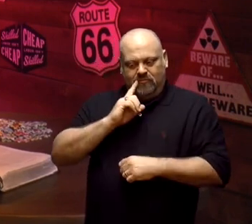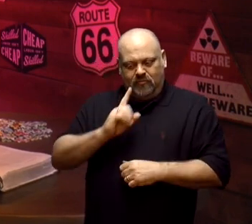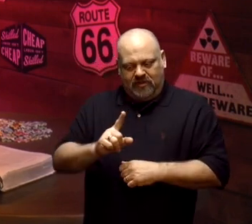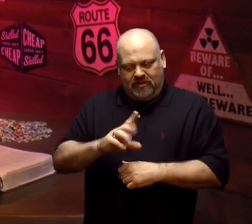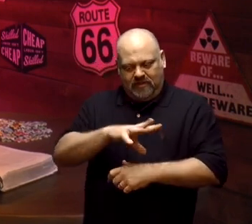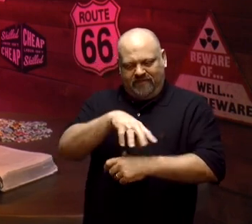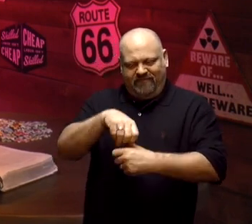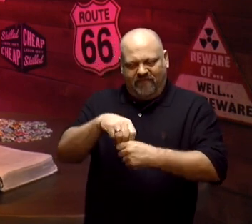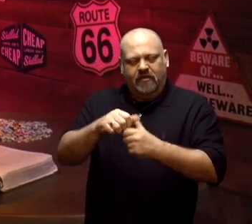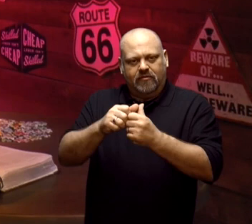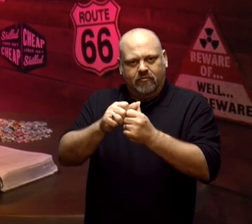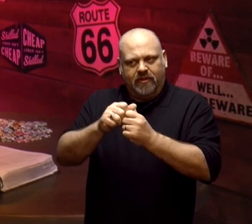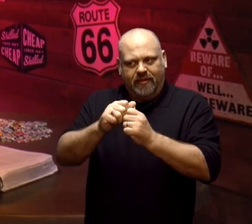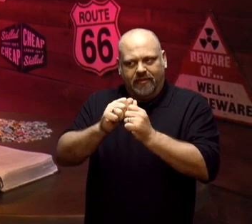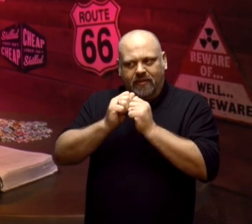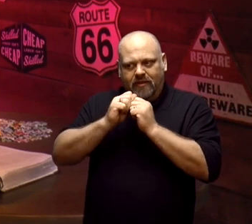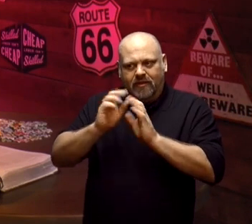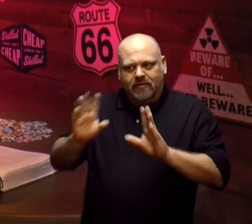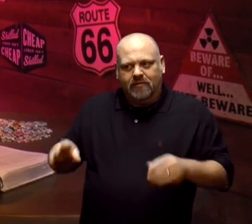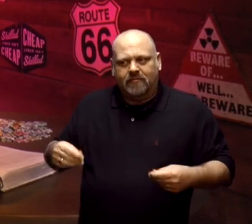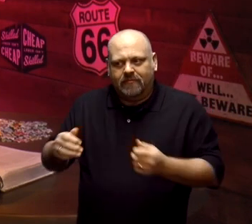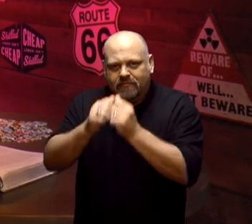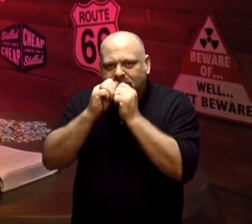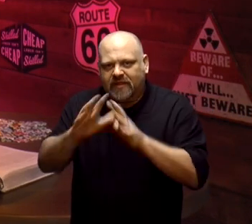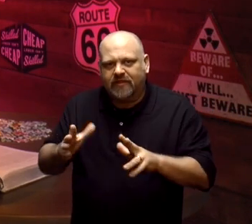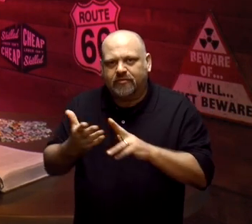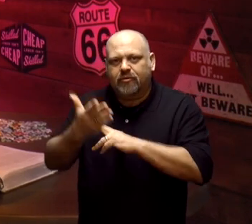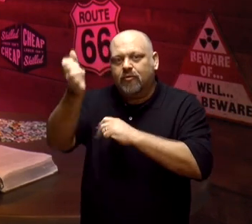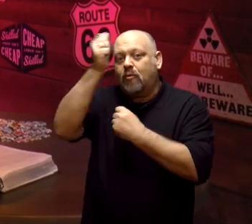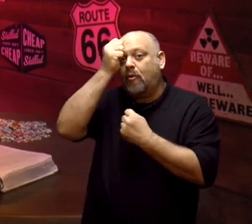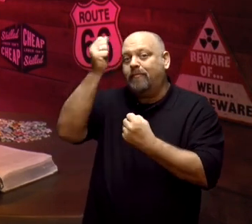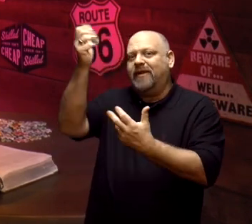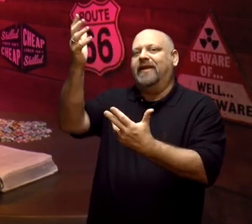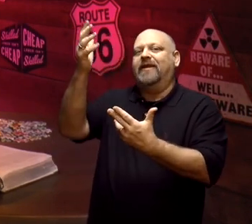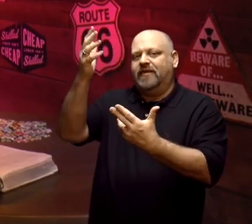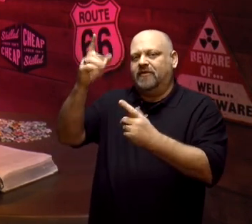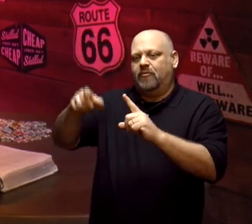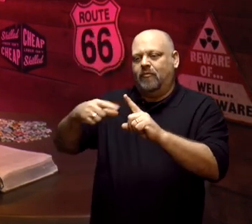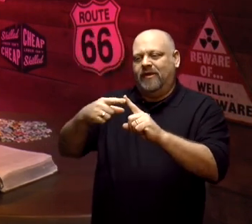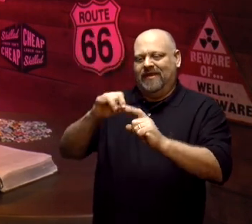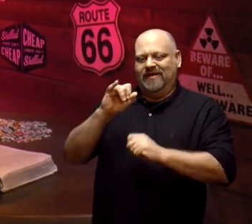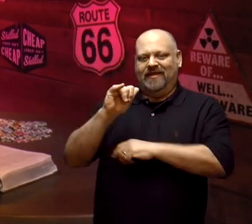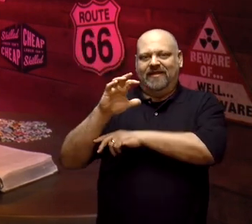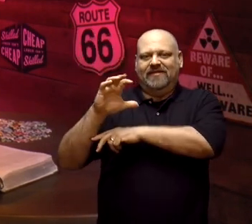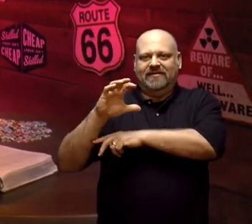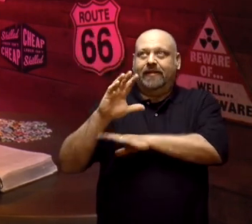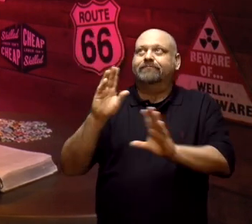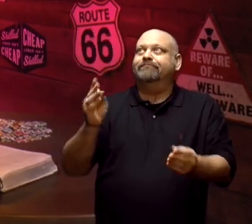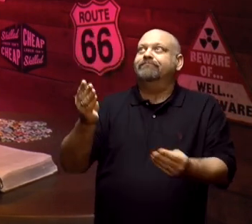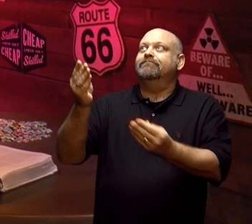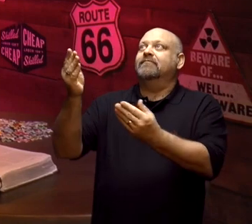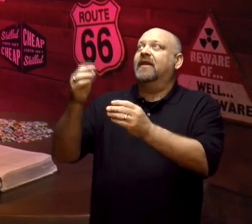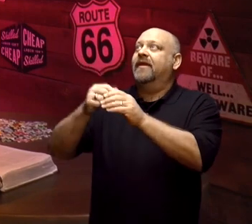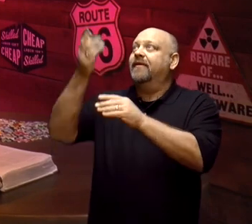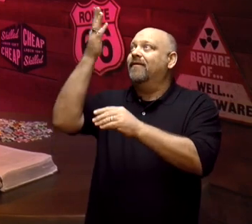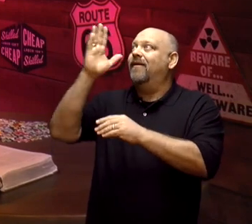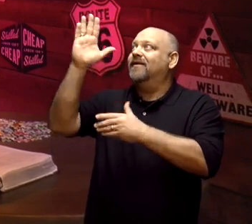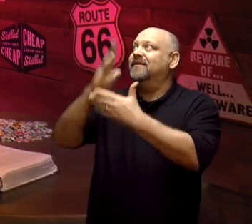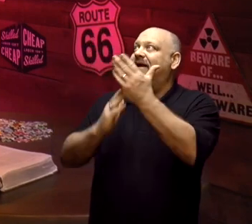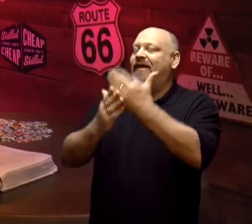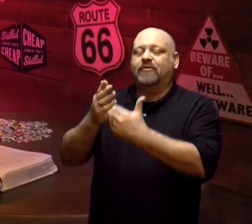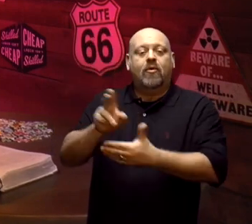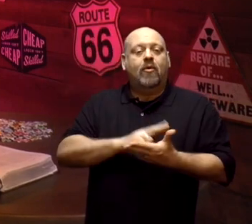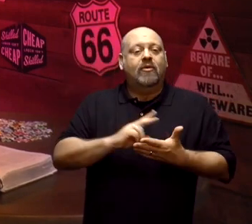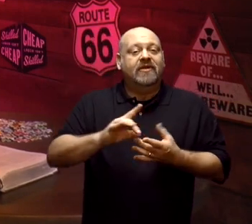actually engaged in extending blessing through obedience when he placed Isaac in God's hands. The Holy